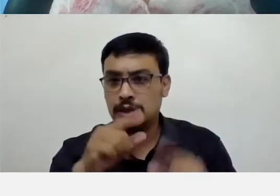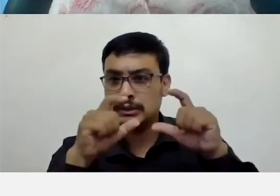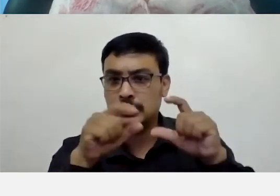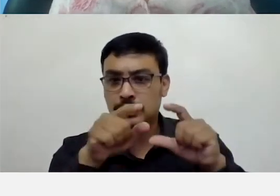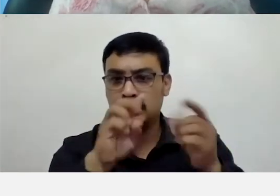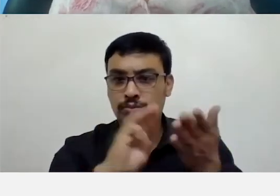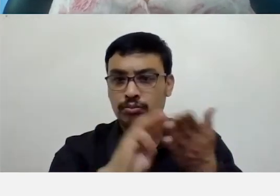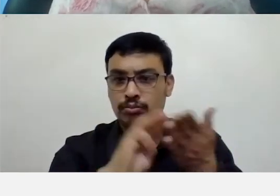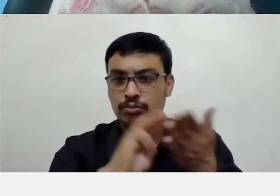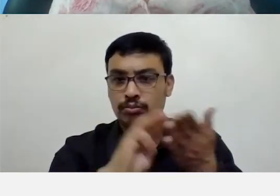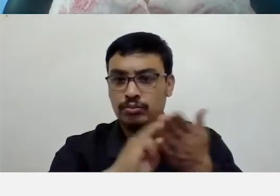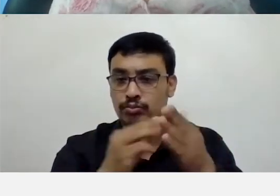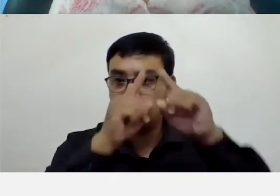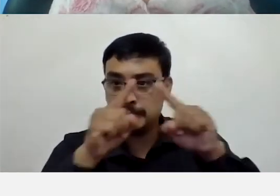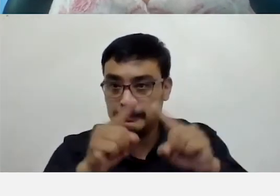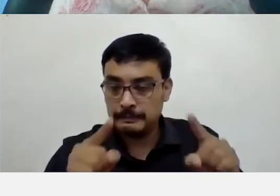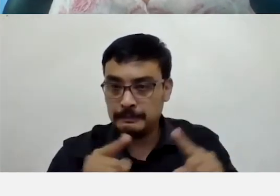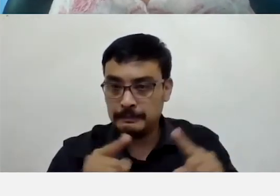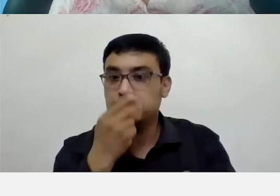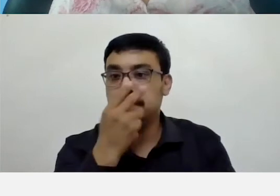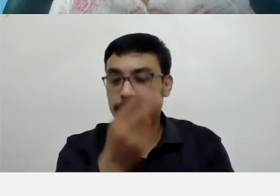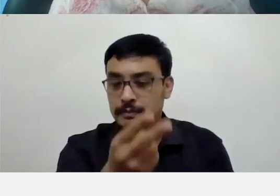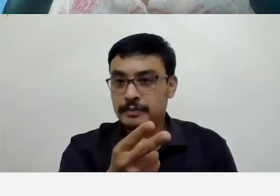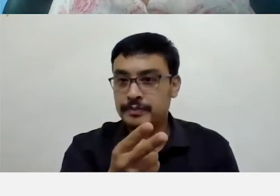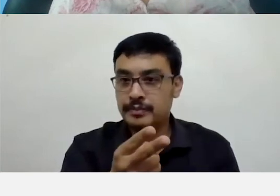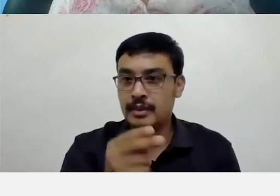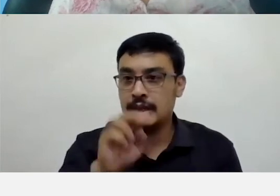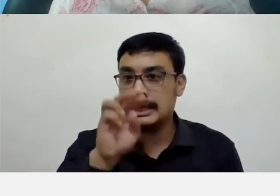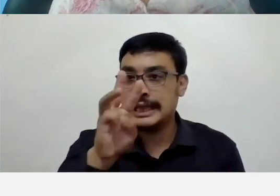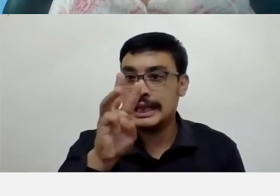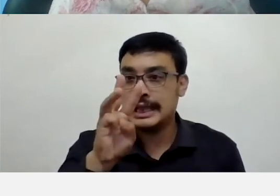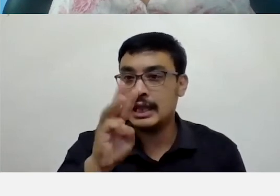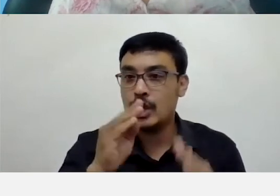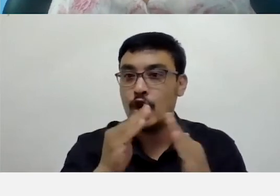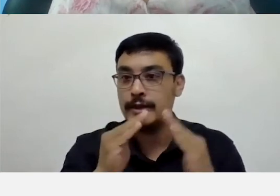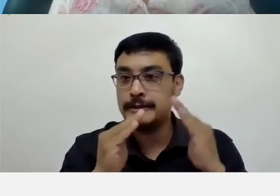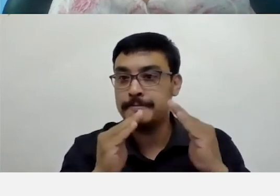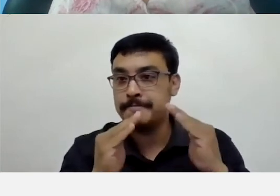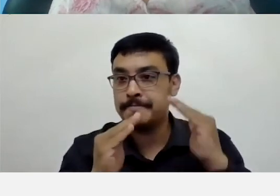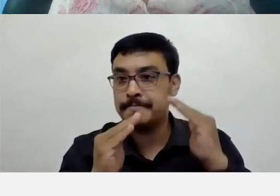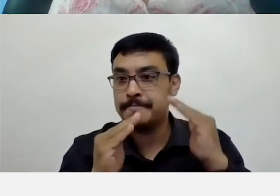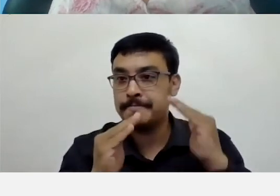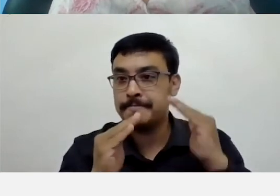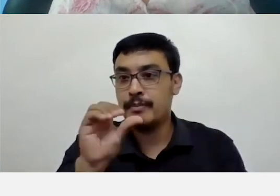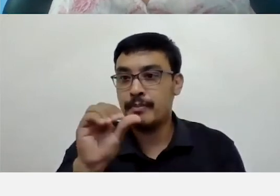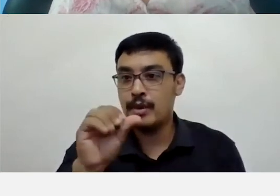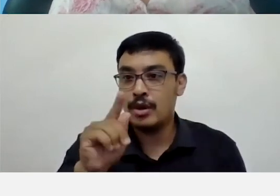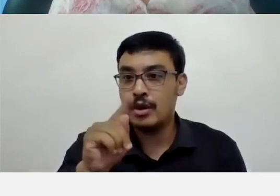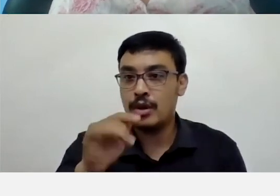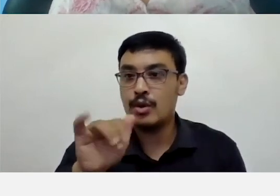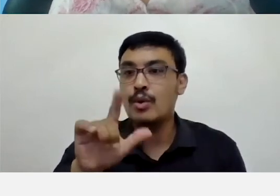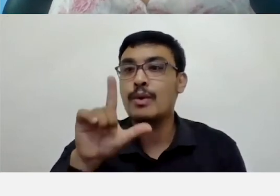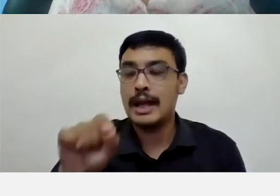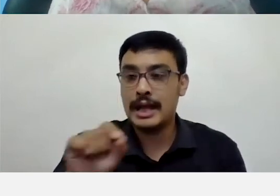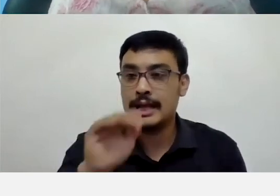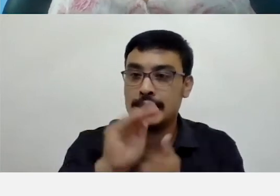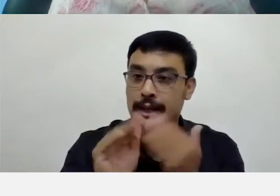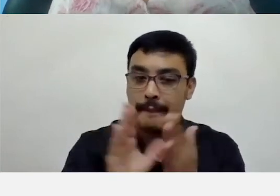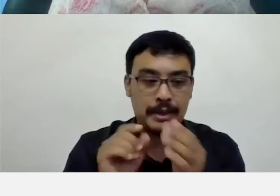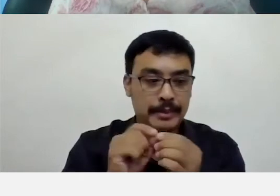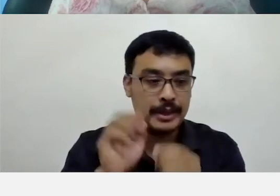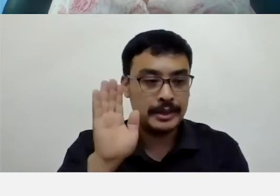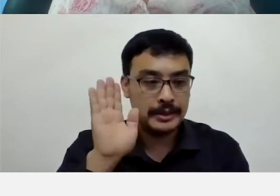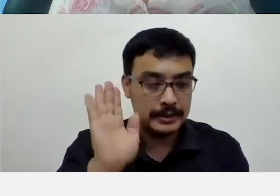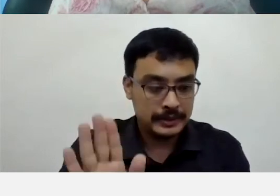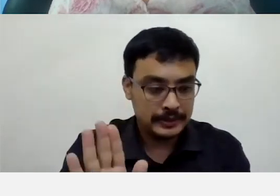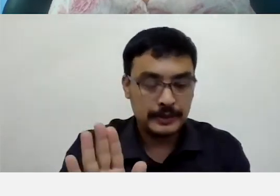Square, and there is 3 stories temple with the pagoda style that is called the Bhairav temple.